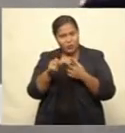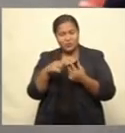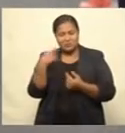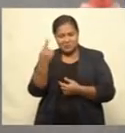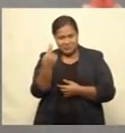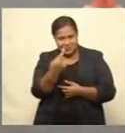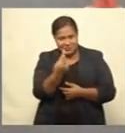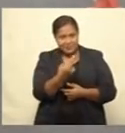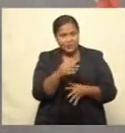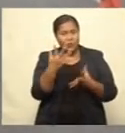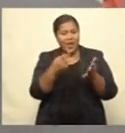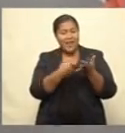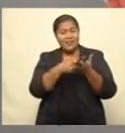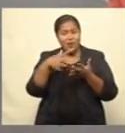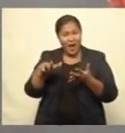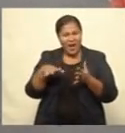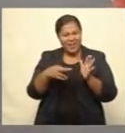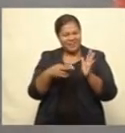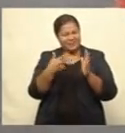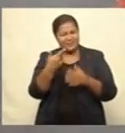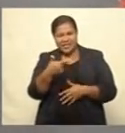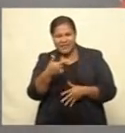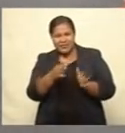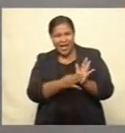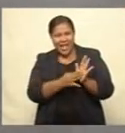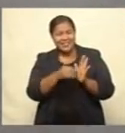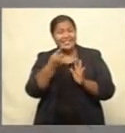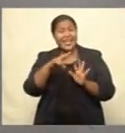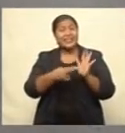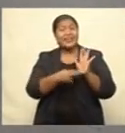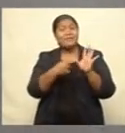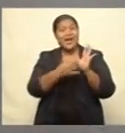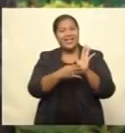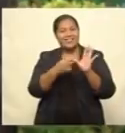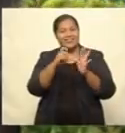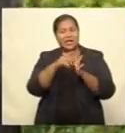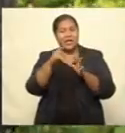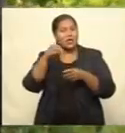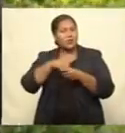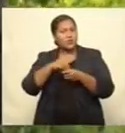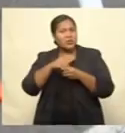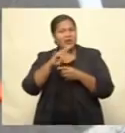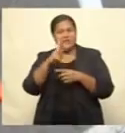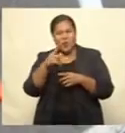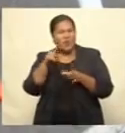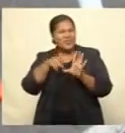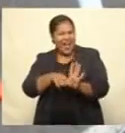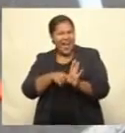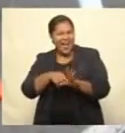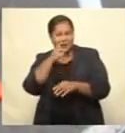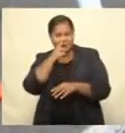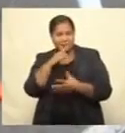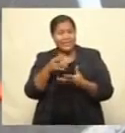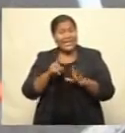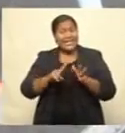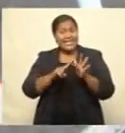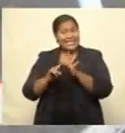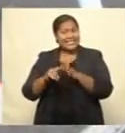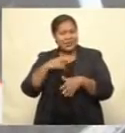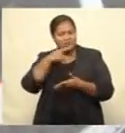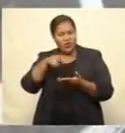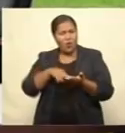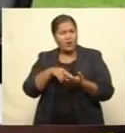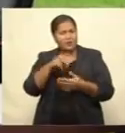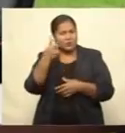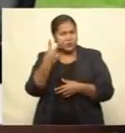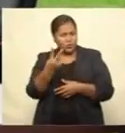curfew hours in Rewanga, Nepani and the Namandi area, including 4 juveniles. The Eastern Division recorded 2 cases and